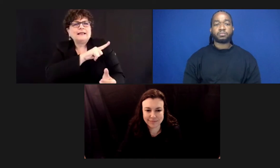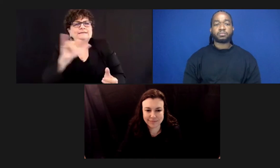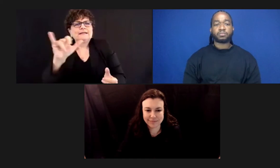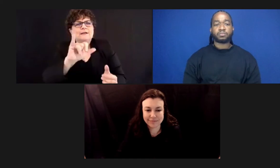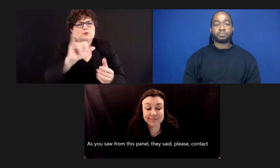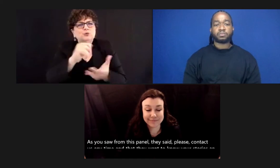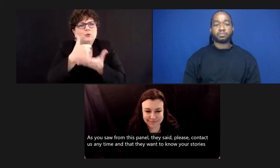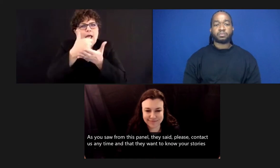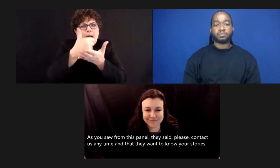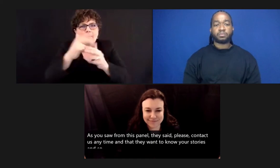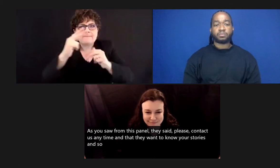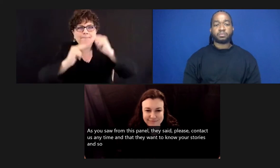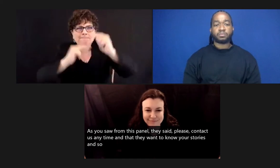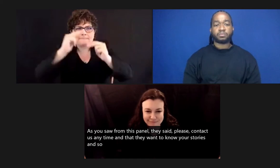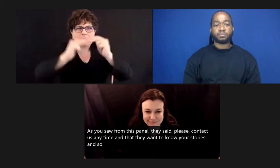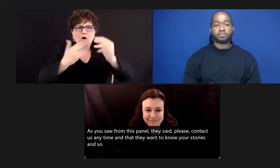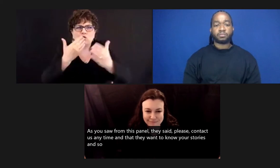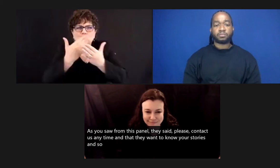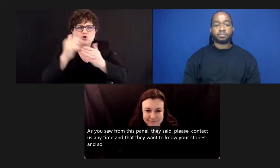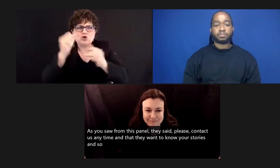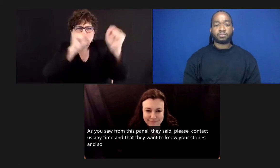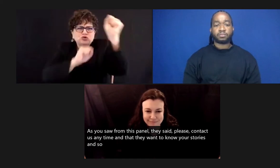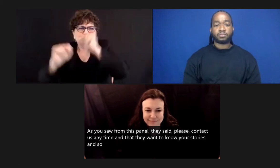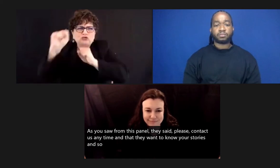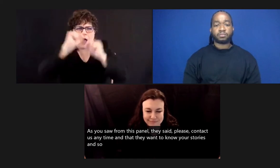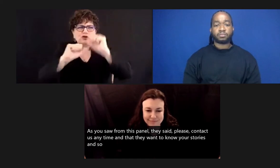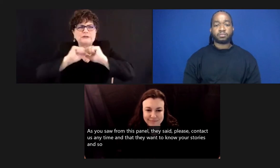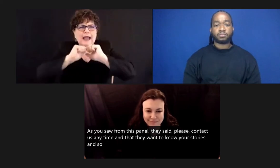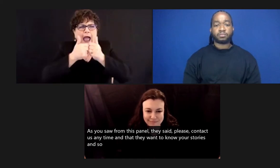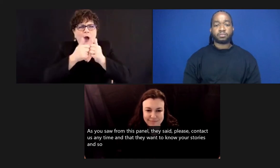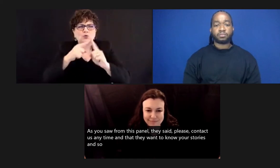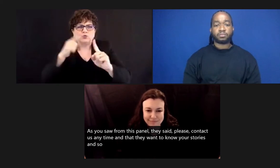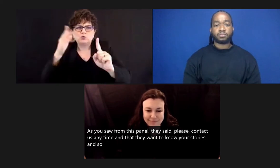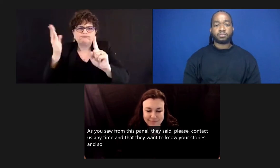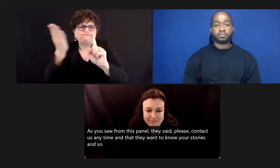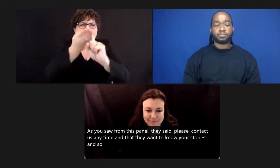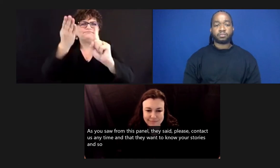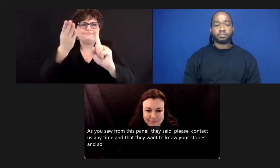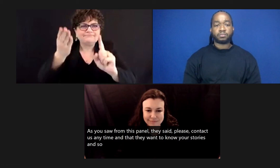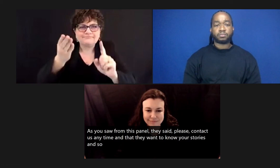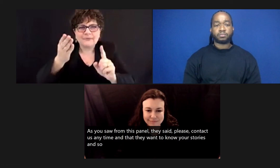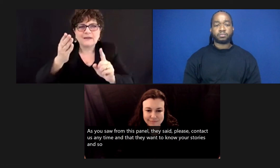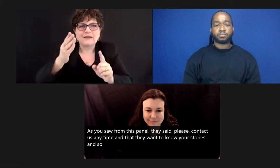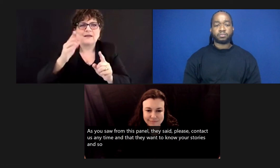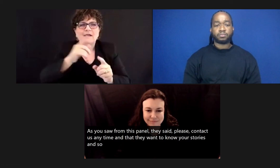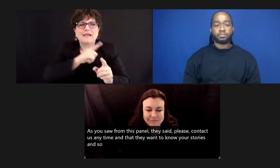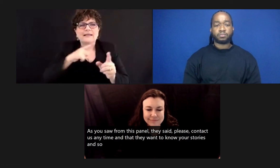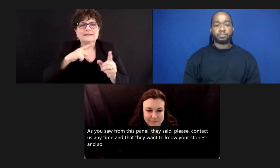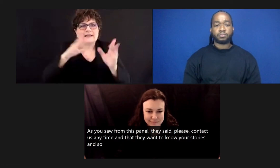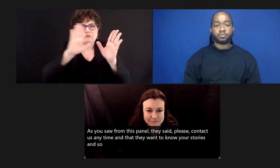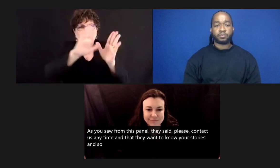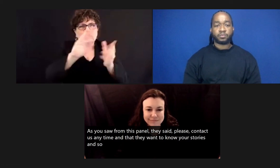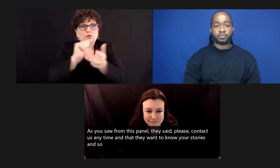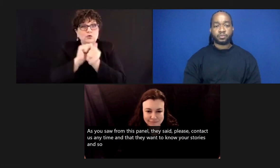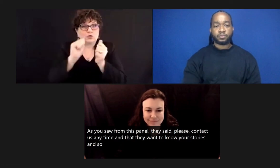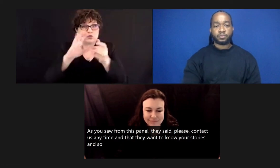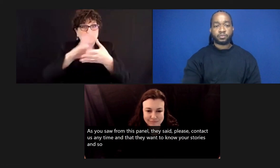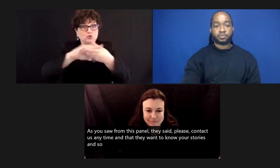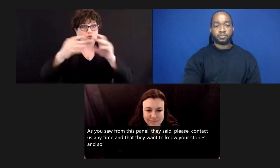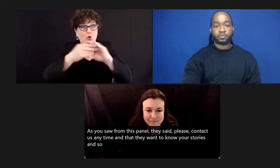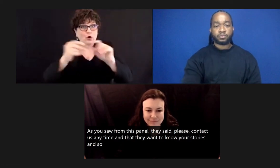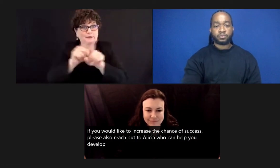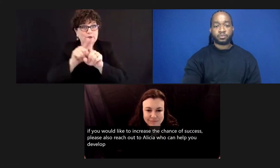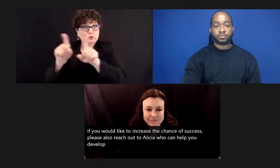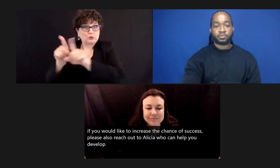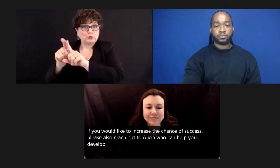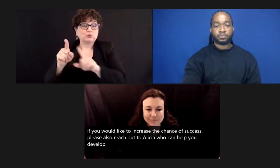to increase the chance of success, please also reach out to Alicia, who can help you develop a strategy to